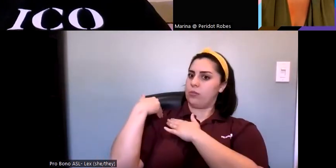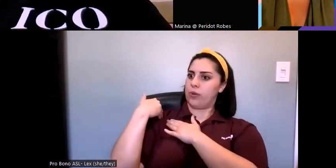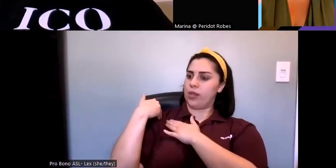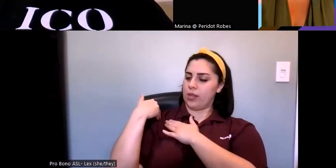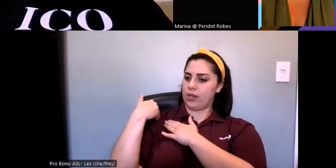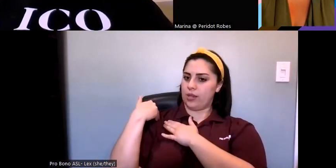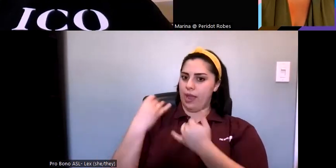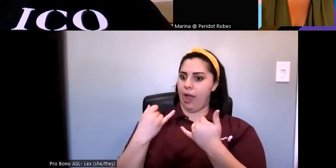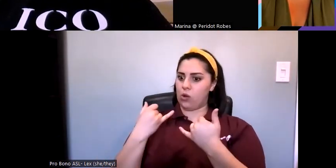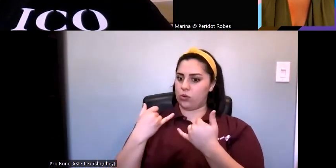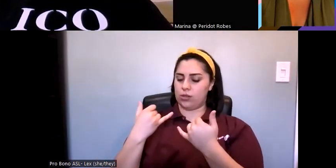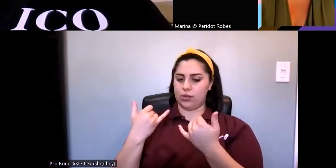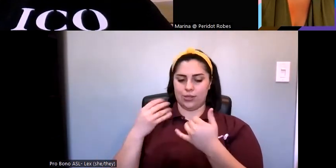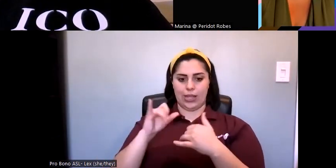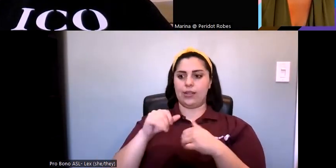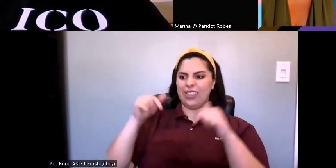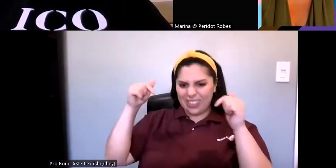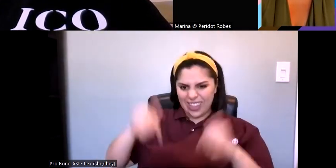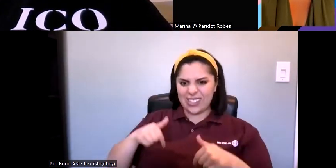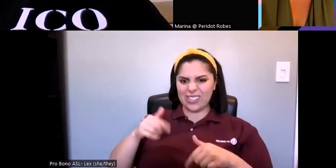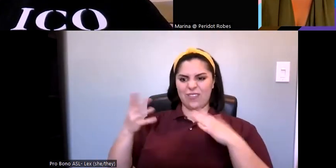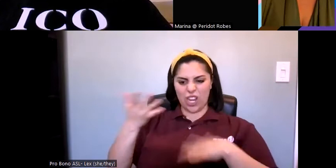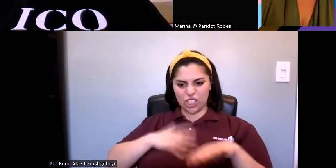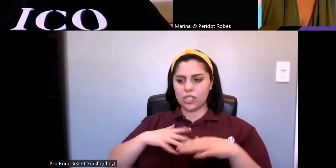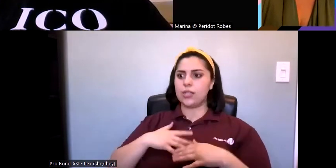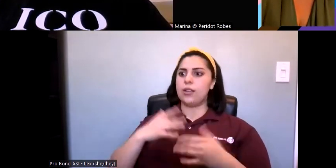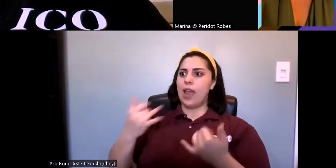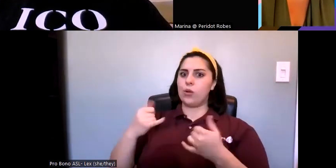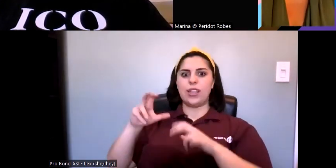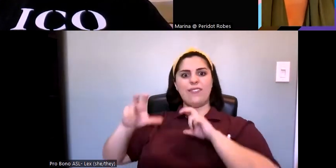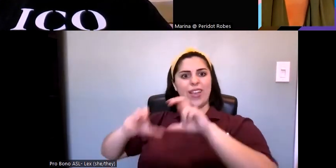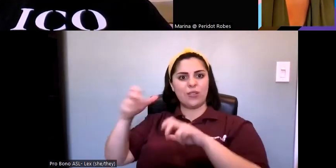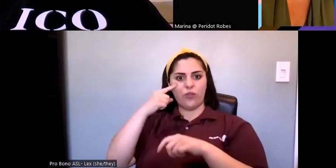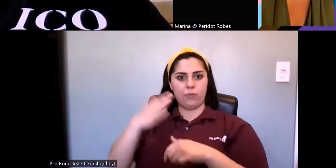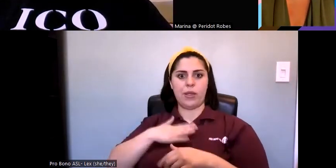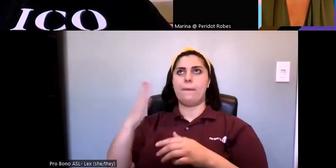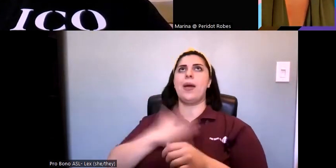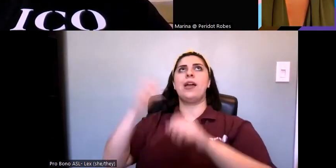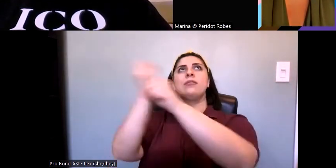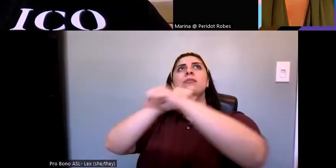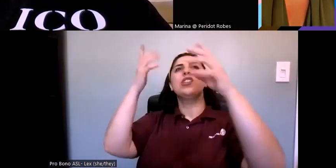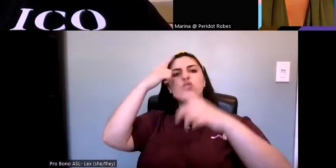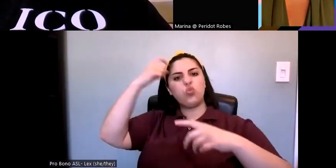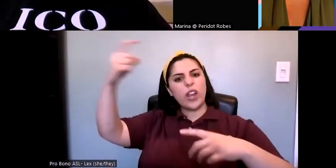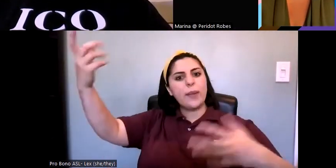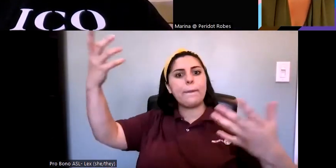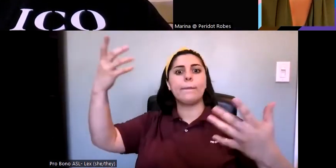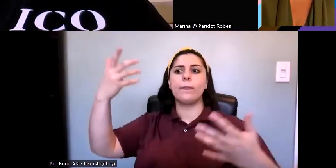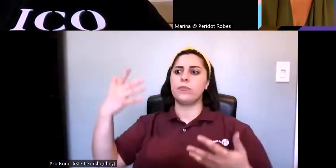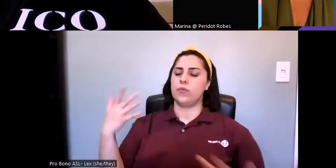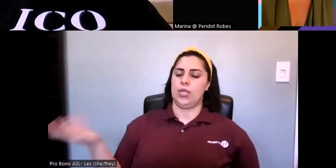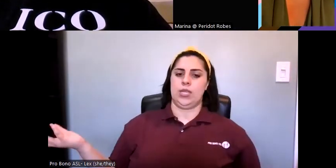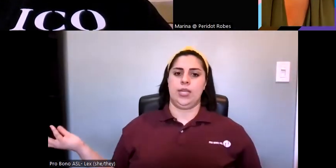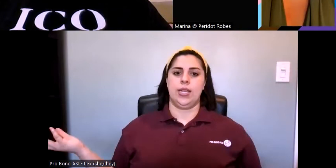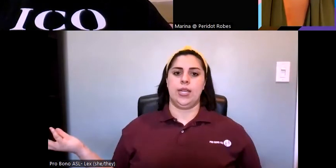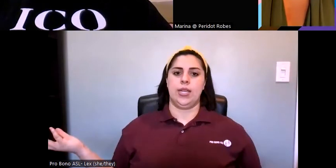every purchase is an investment in my dream. I said to someone a couple of weeks ago, I was like, if people didn't buy the robes, I would be